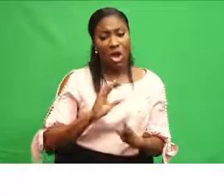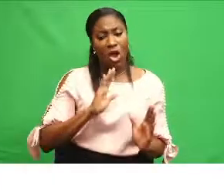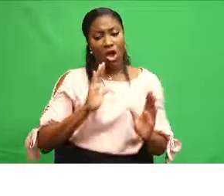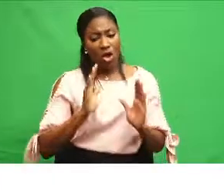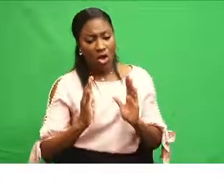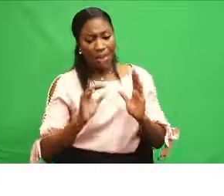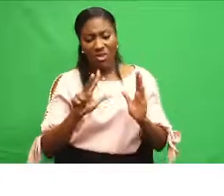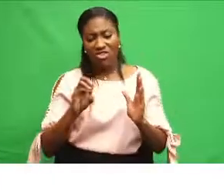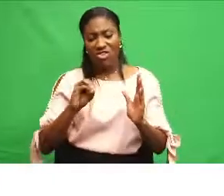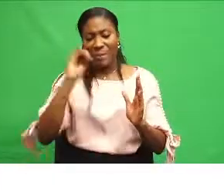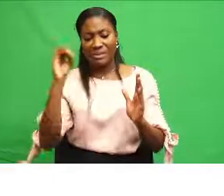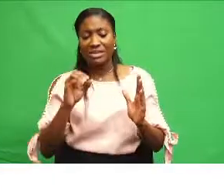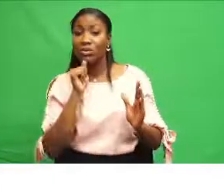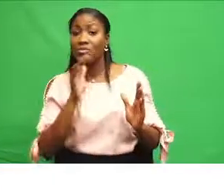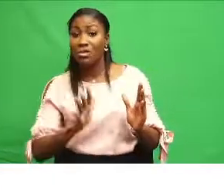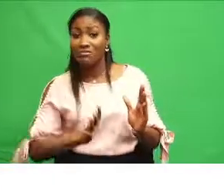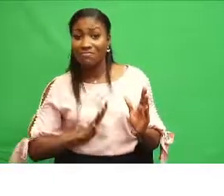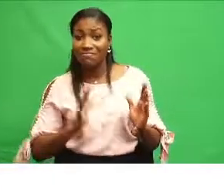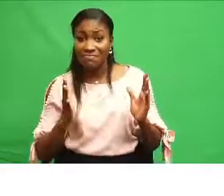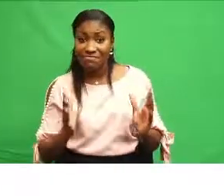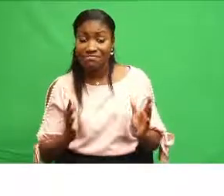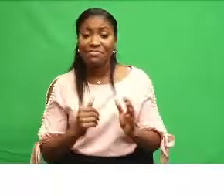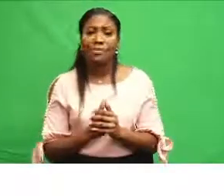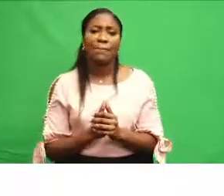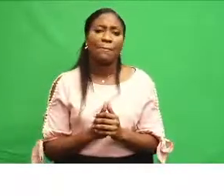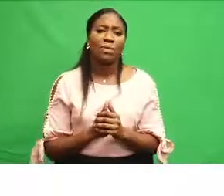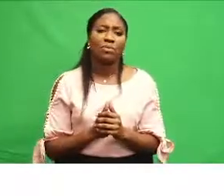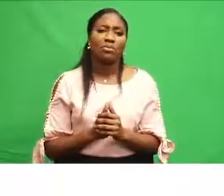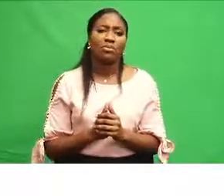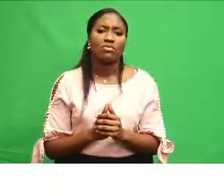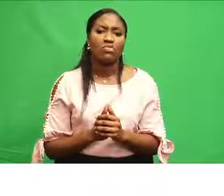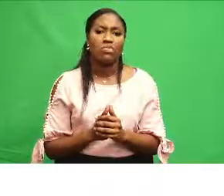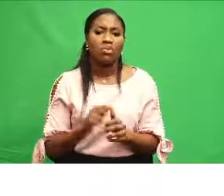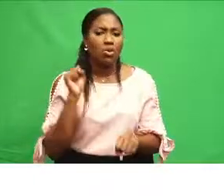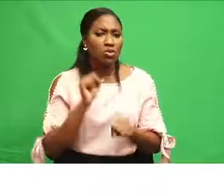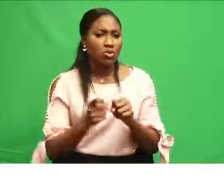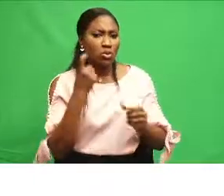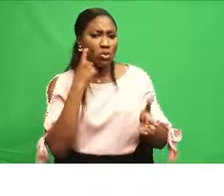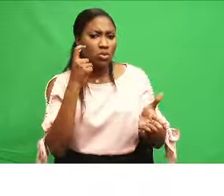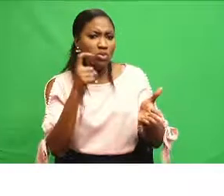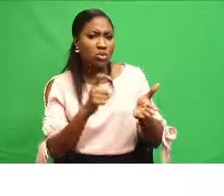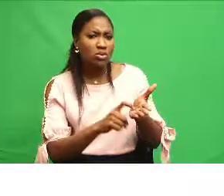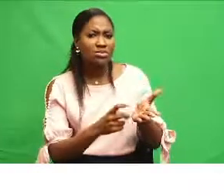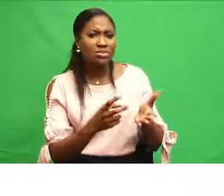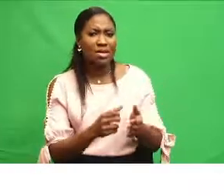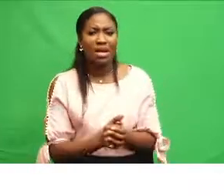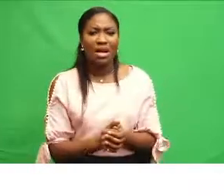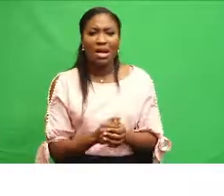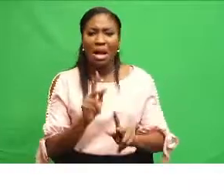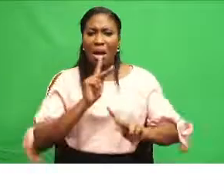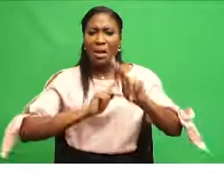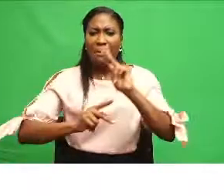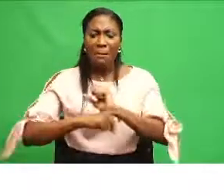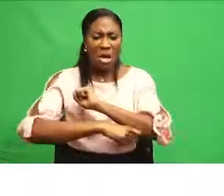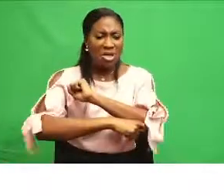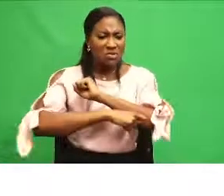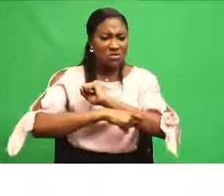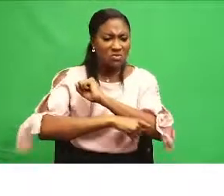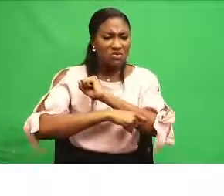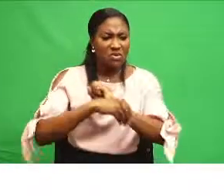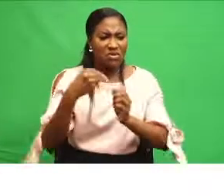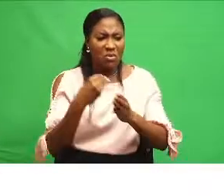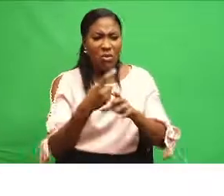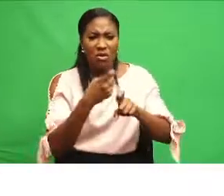of where this crime occurs and all crimes of elder abuse, it's not surprising that it occurs in the more densely populated areas of Trinidad and